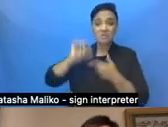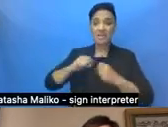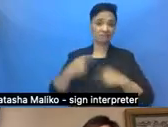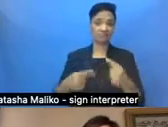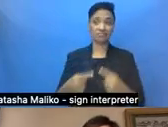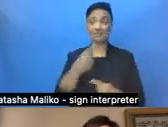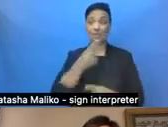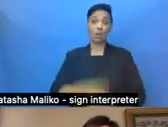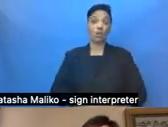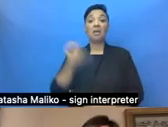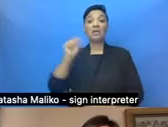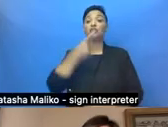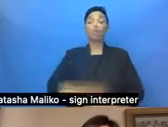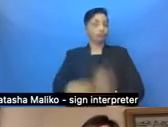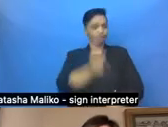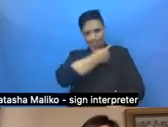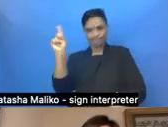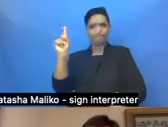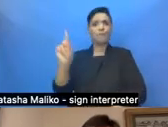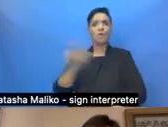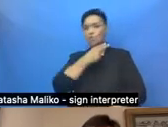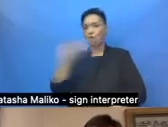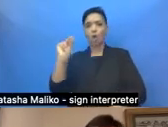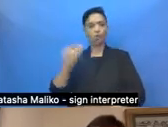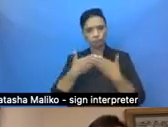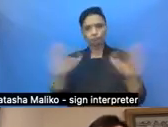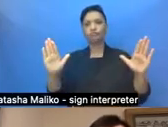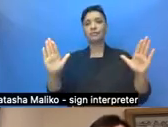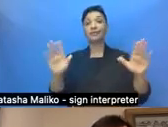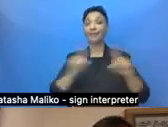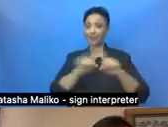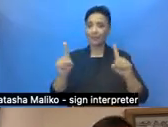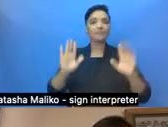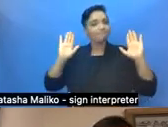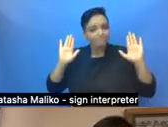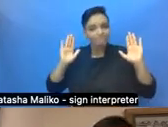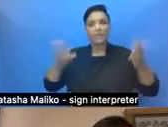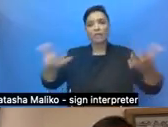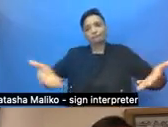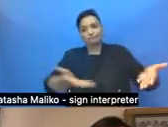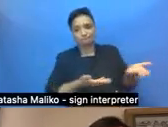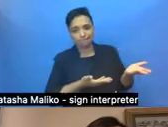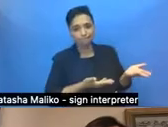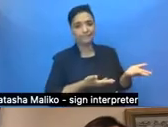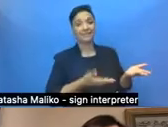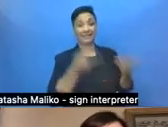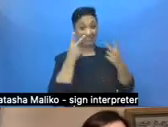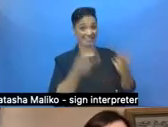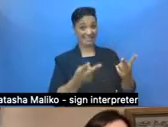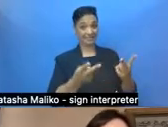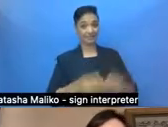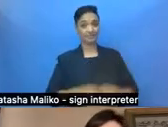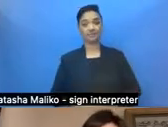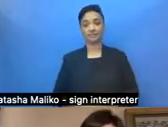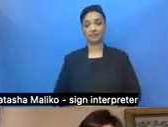to say, no, we won't take these kids. But he's taking them. He's trying to make do. And here they are. Look at that. Look at how